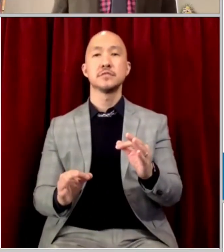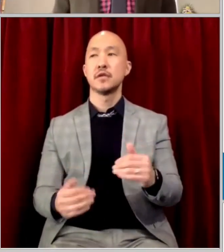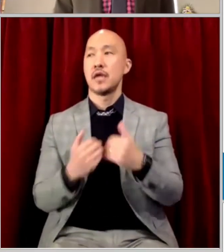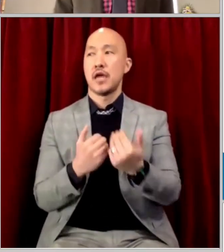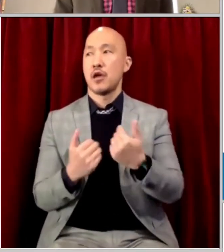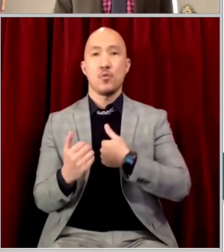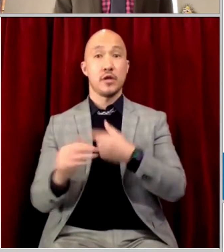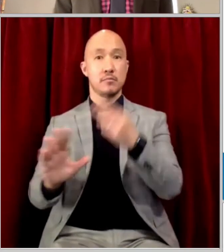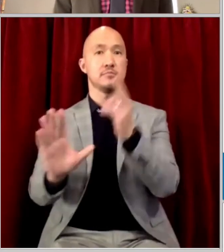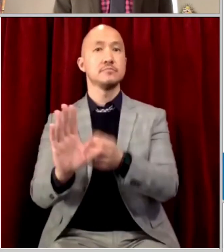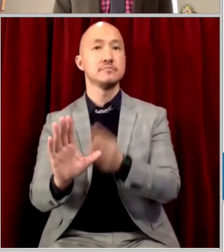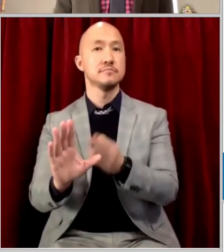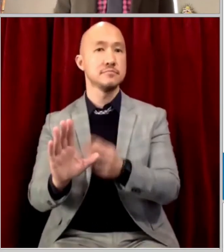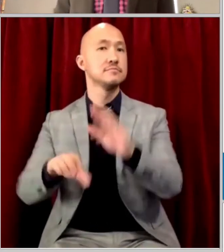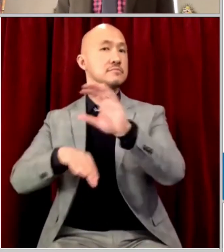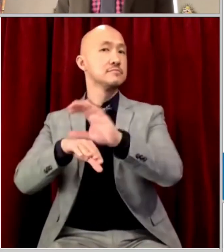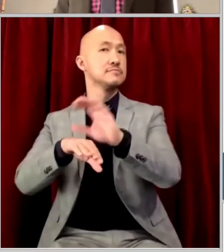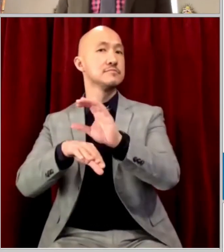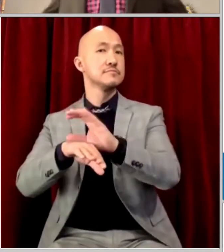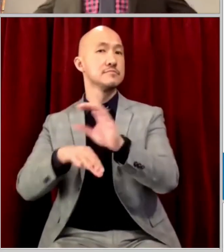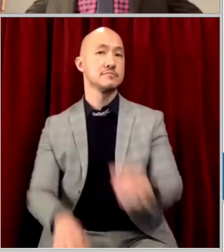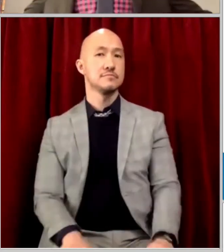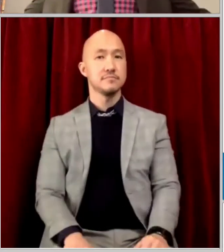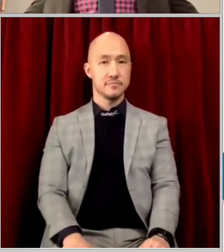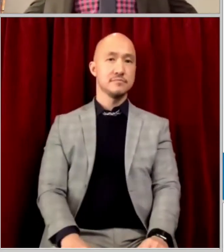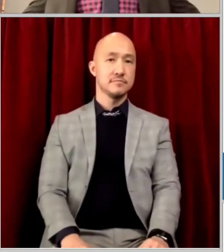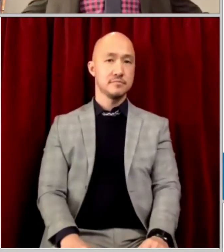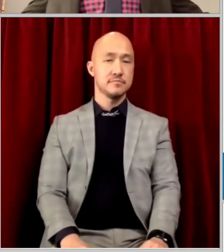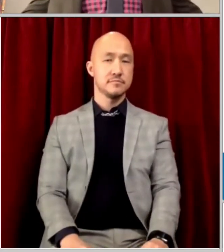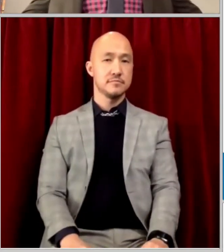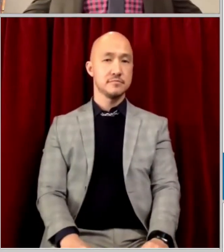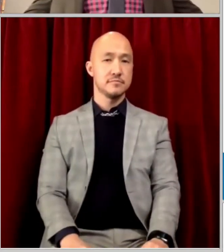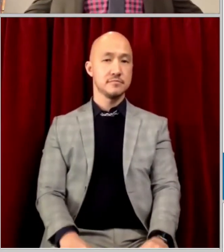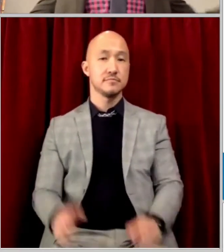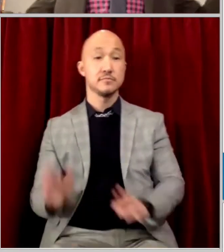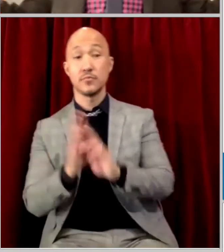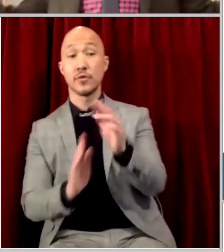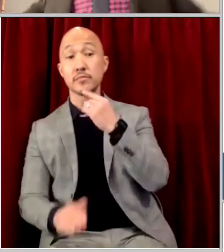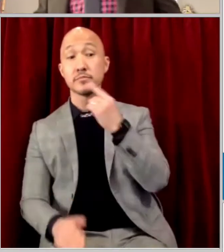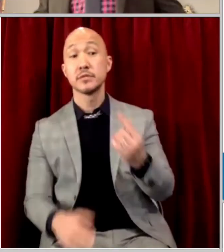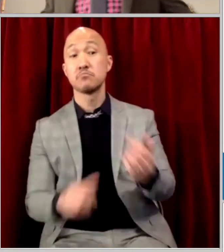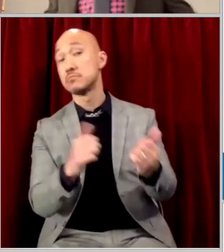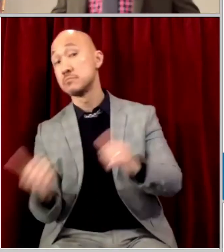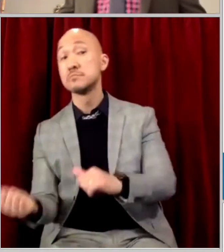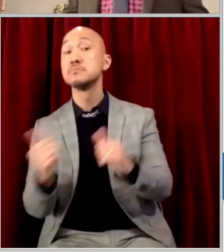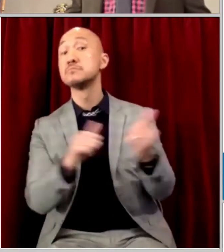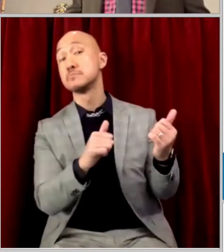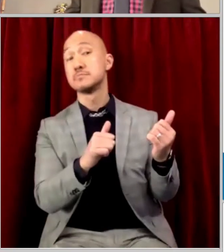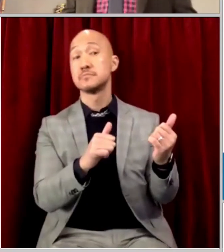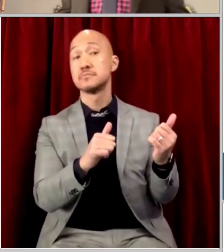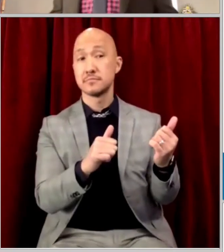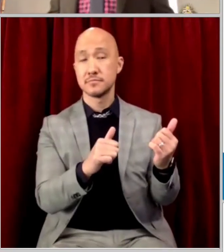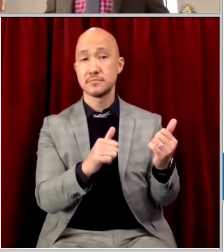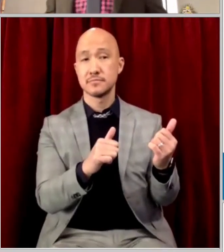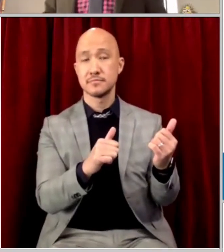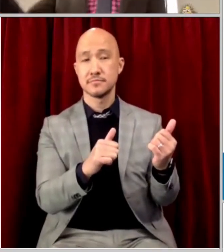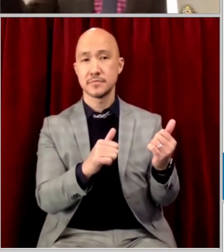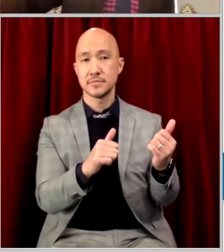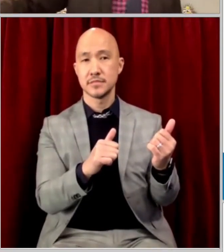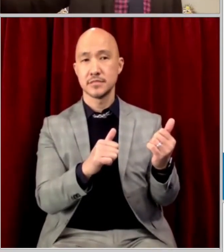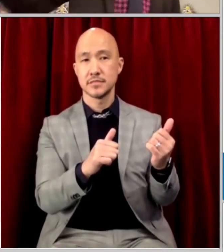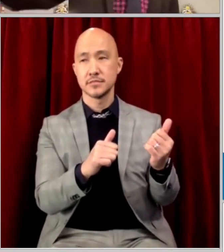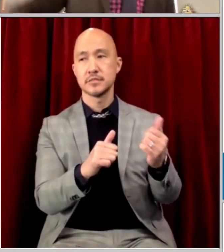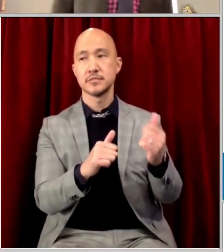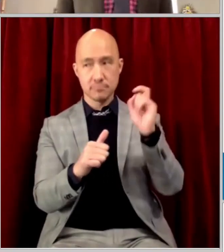this? I said, you need to be baptized. He's like, baptize me now. Now, of course, I said, you need to study first. But he was